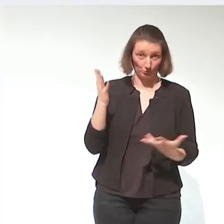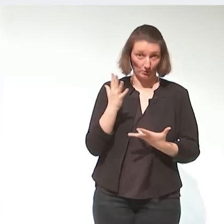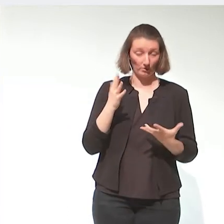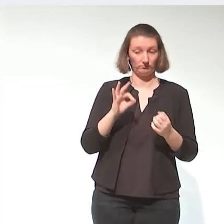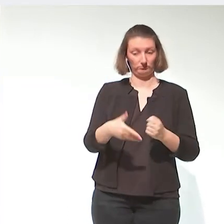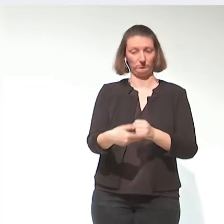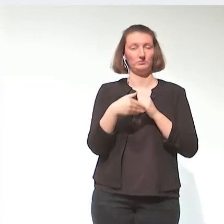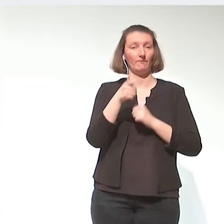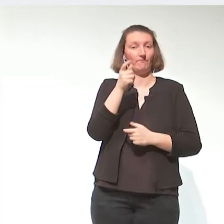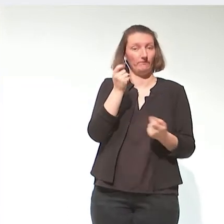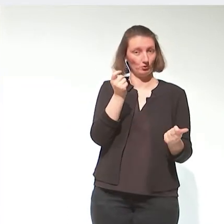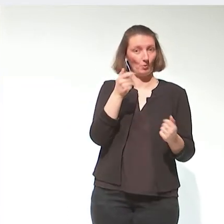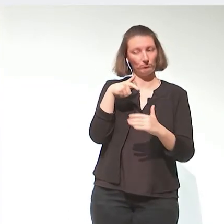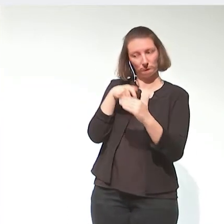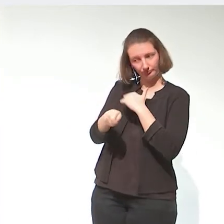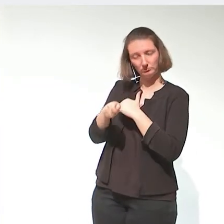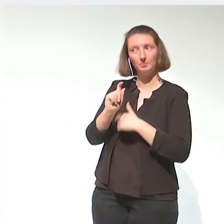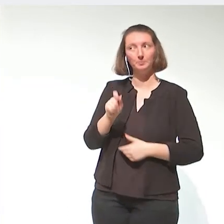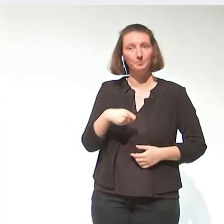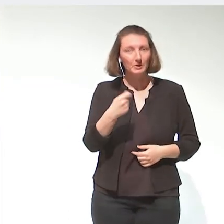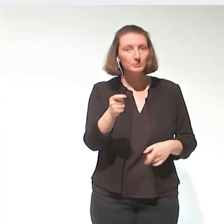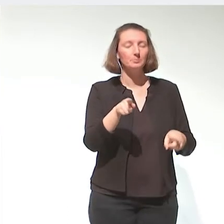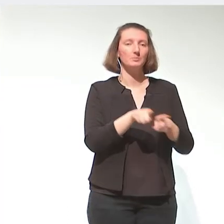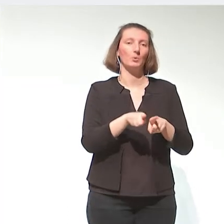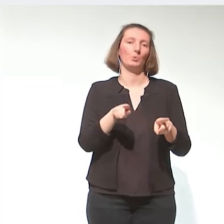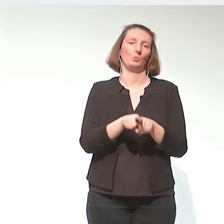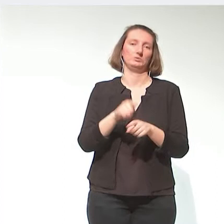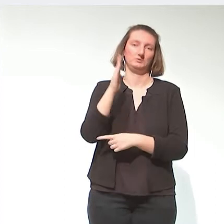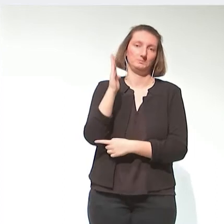your readiness to invite people,